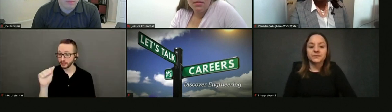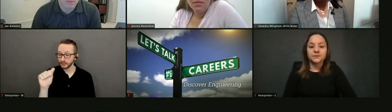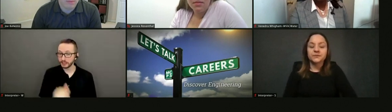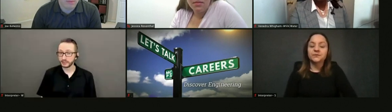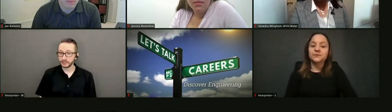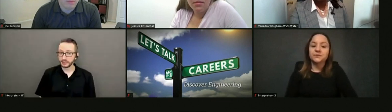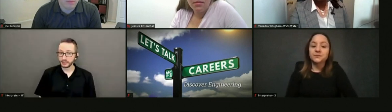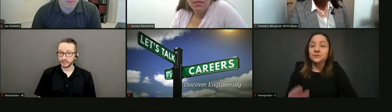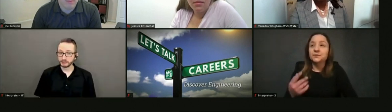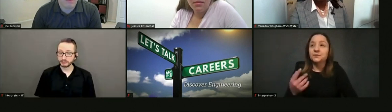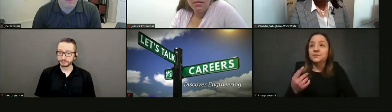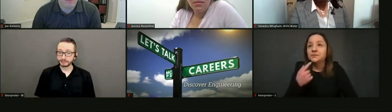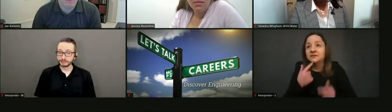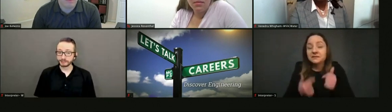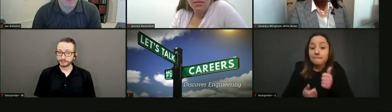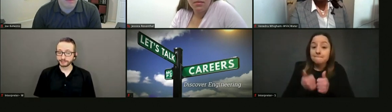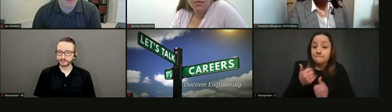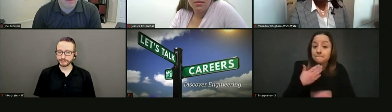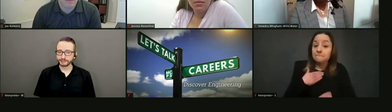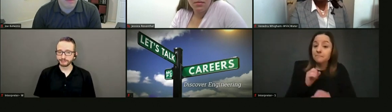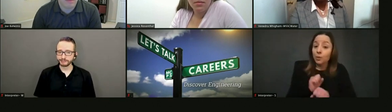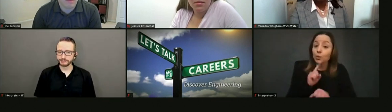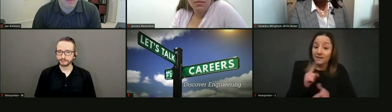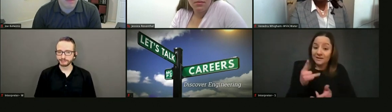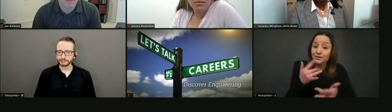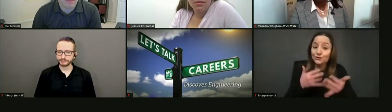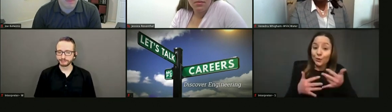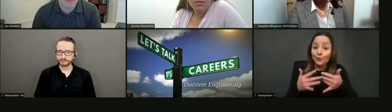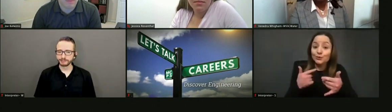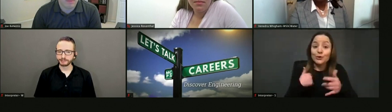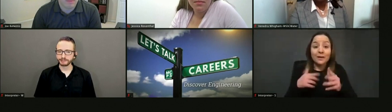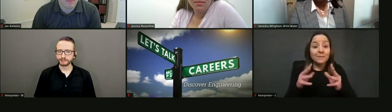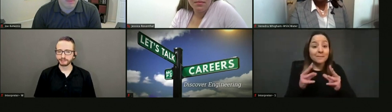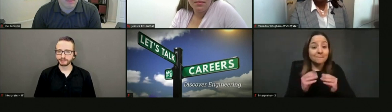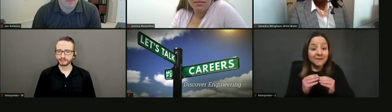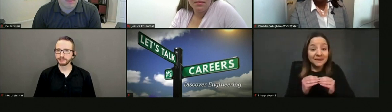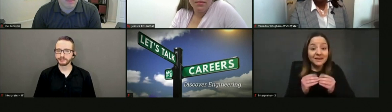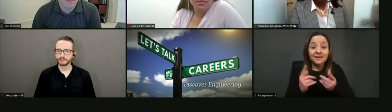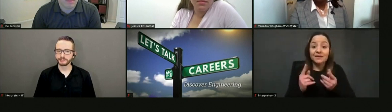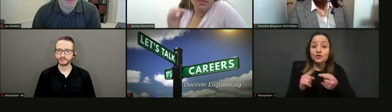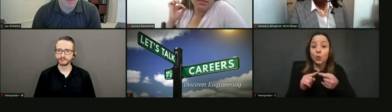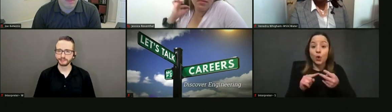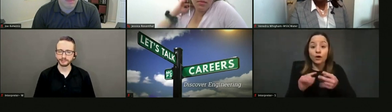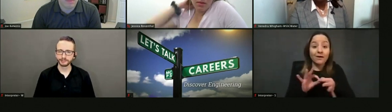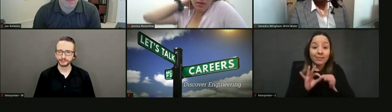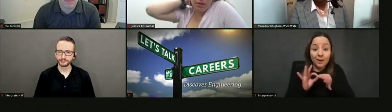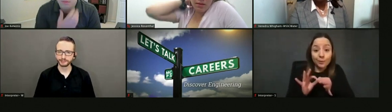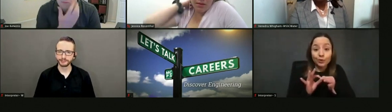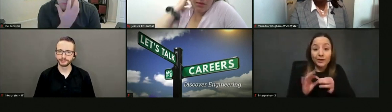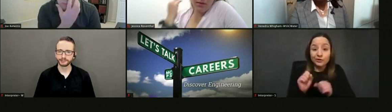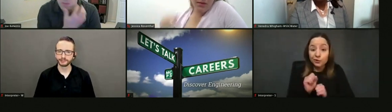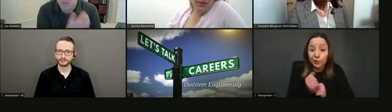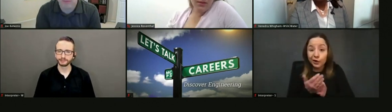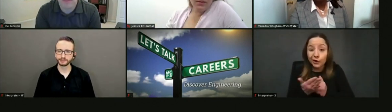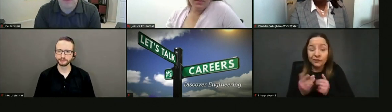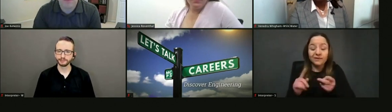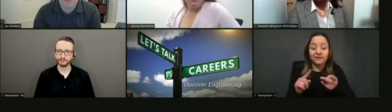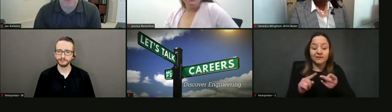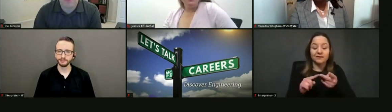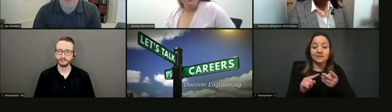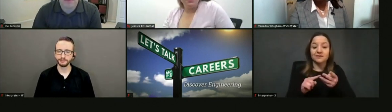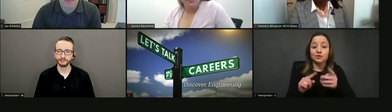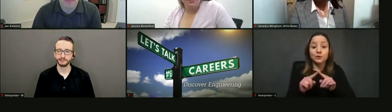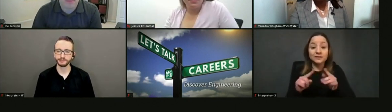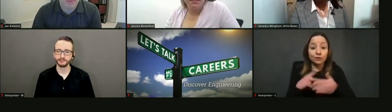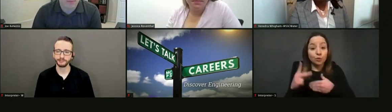I see the majority of my work is social. I'm in meetings. We're collaborating on things, working on, you know, the projects